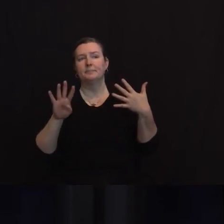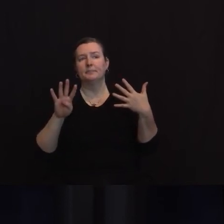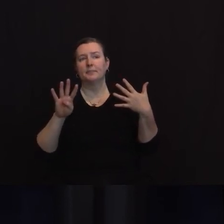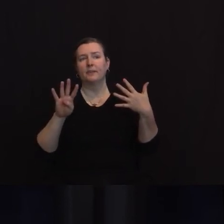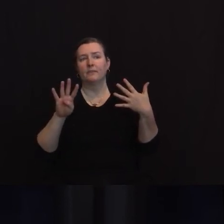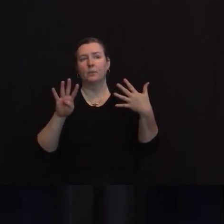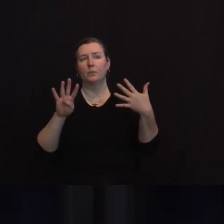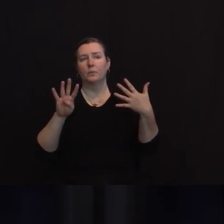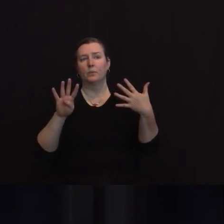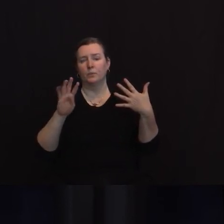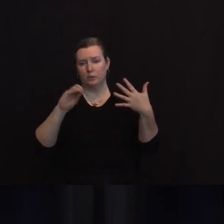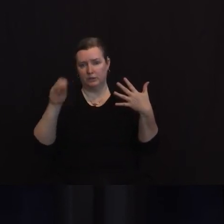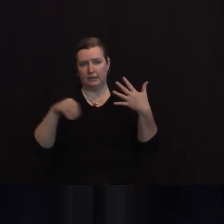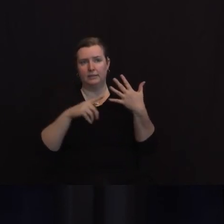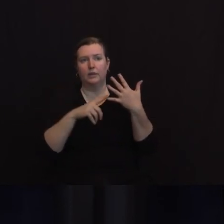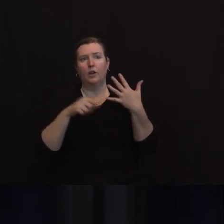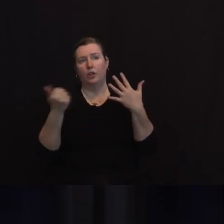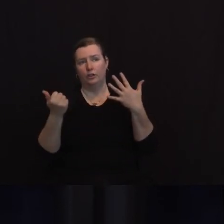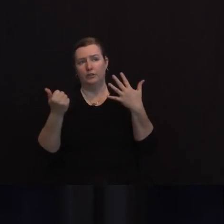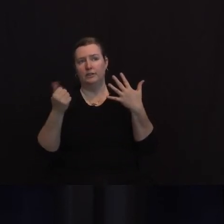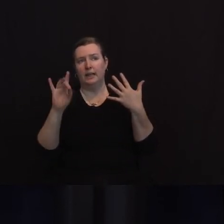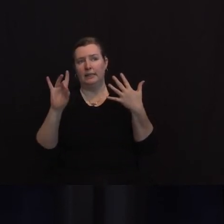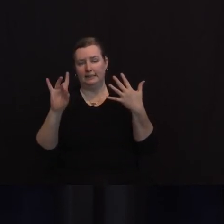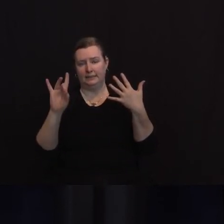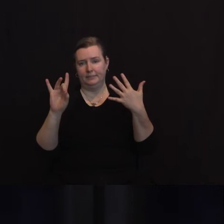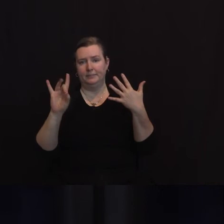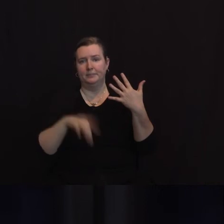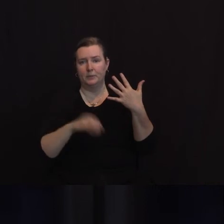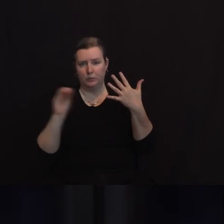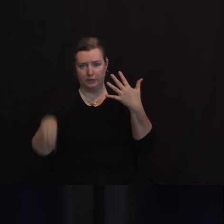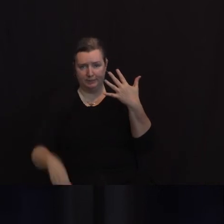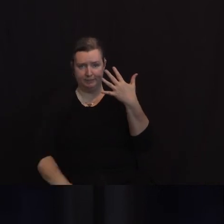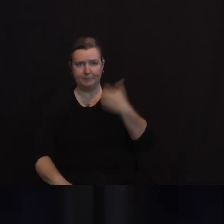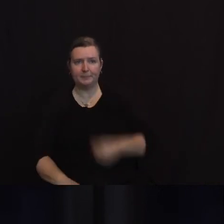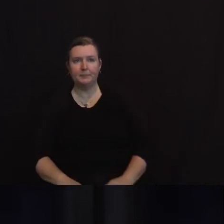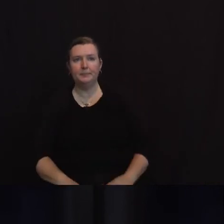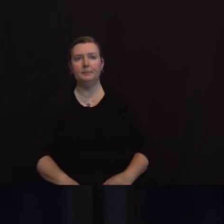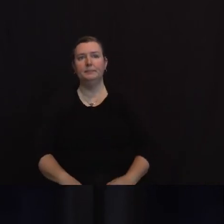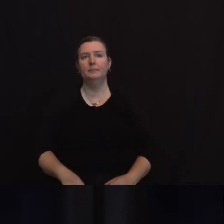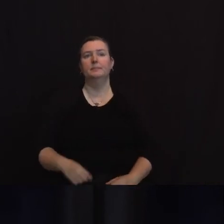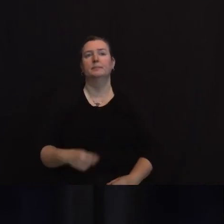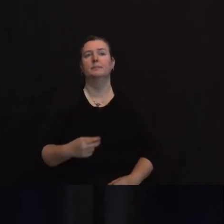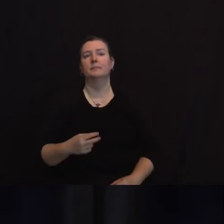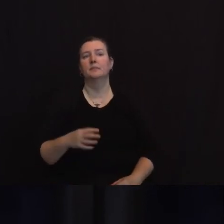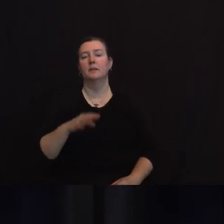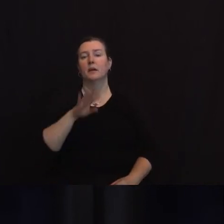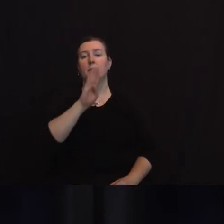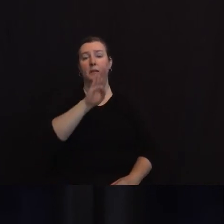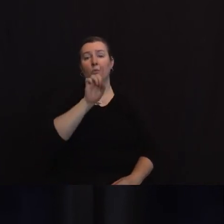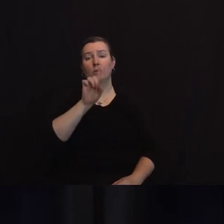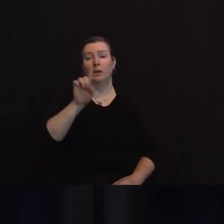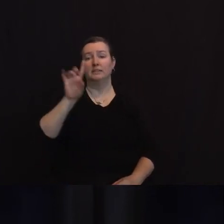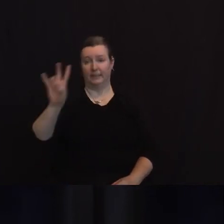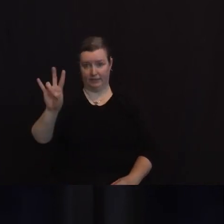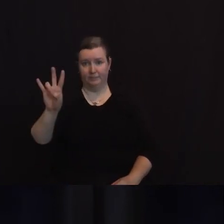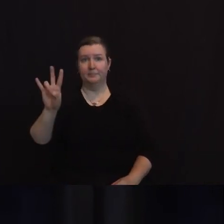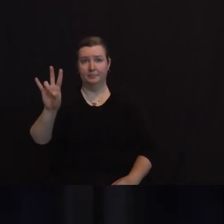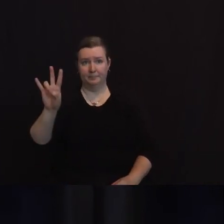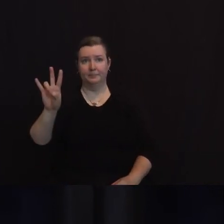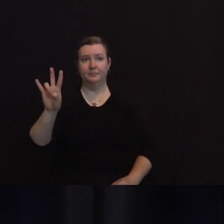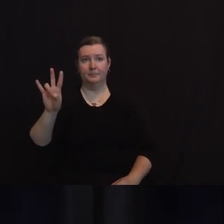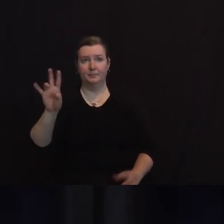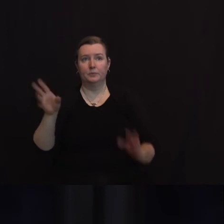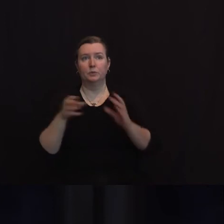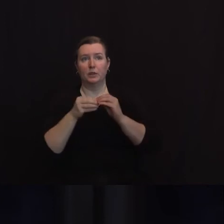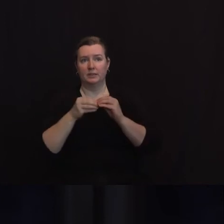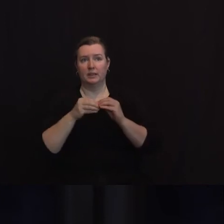There are 2 new confirmed cases of B.1.1.7 variant in the state. There are a total of 55